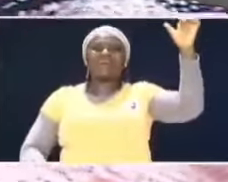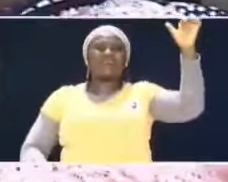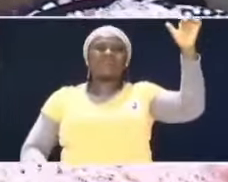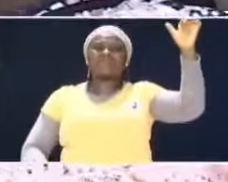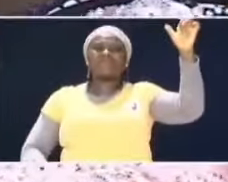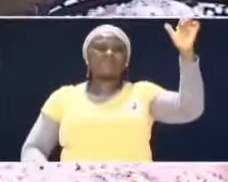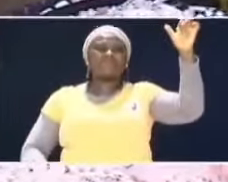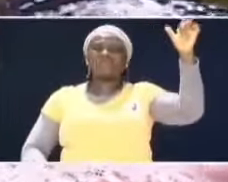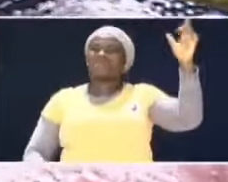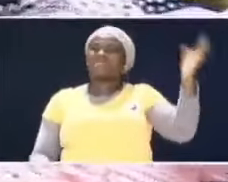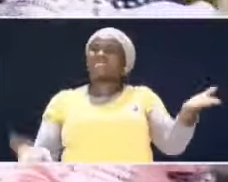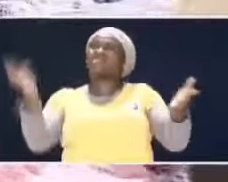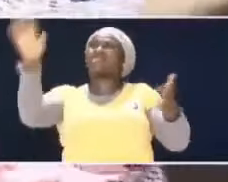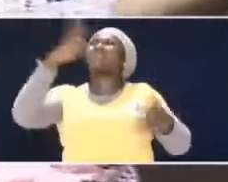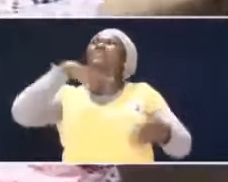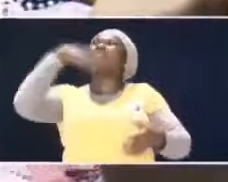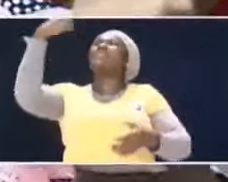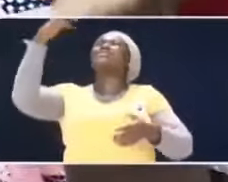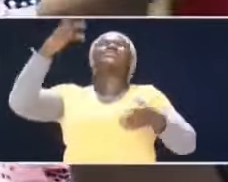lift your voice.